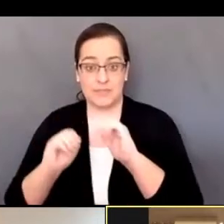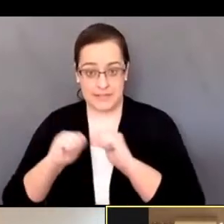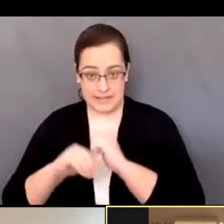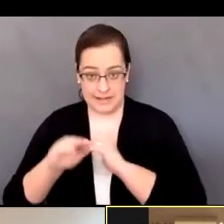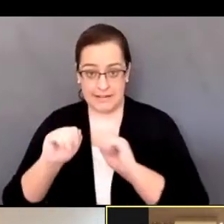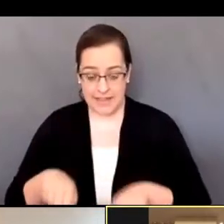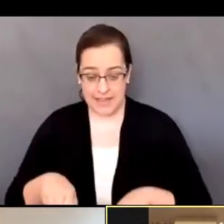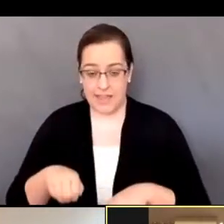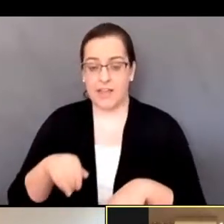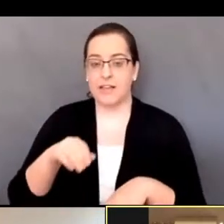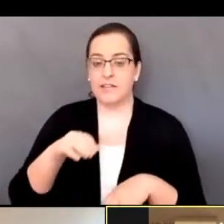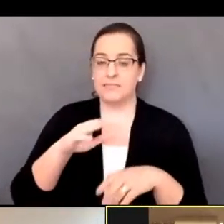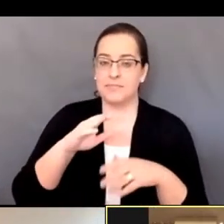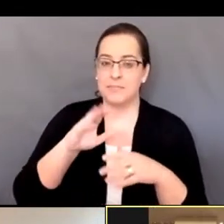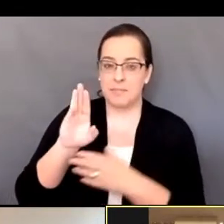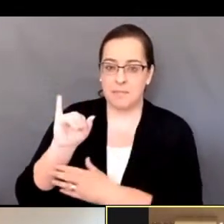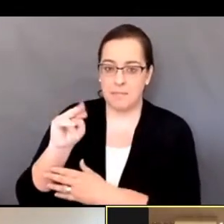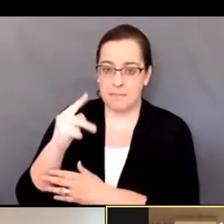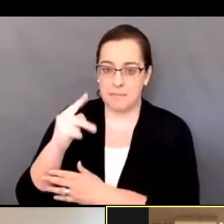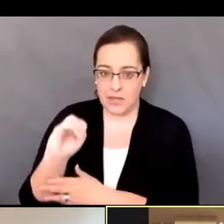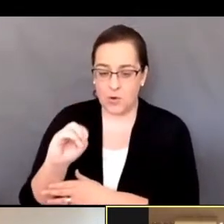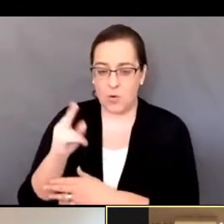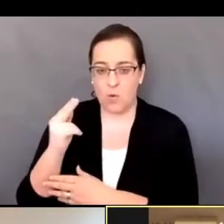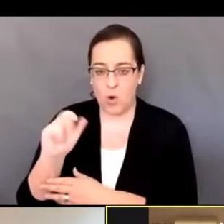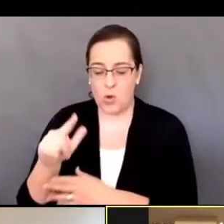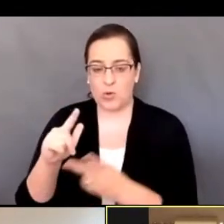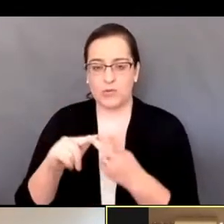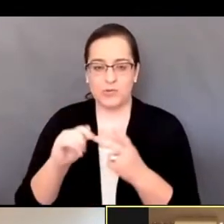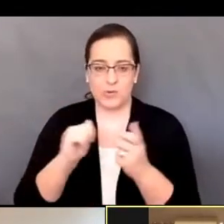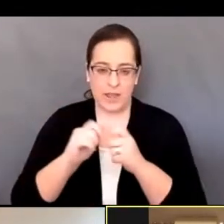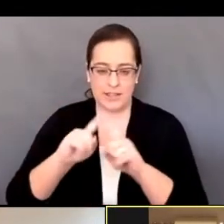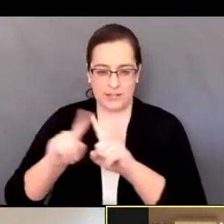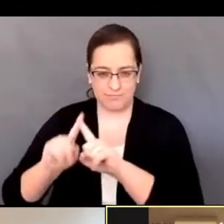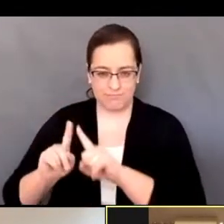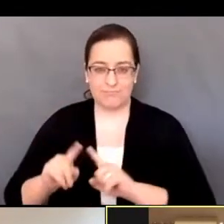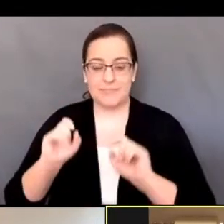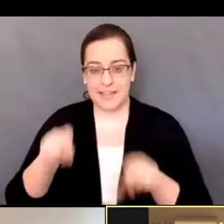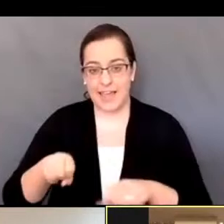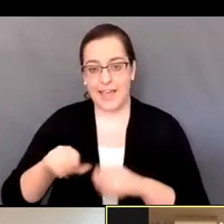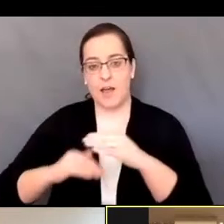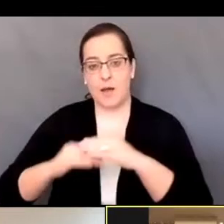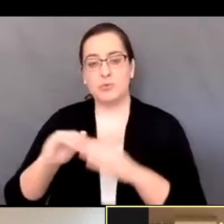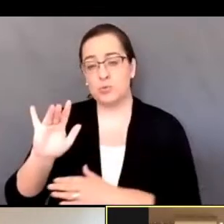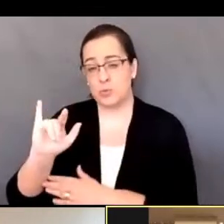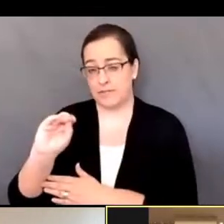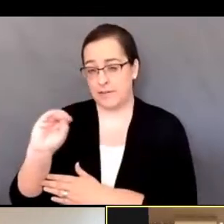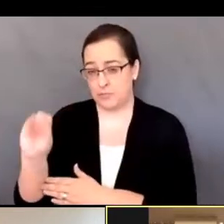and simulcast racing are allowed to open, and they may operate at 25% of occupancy.